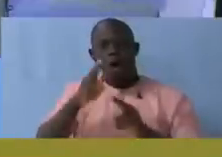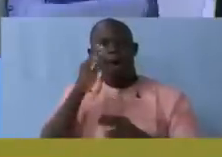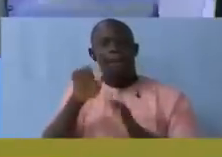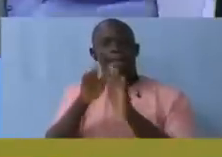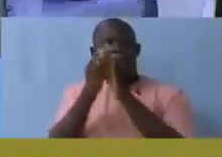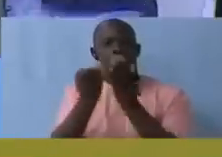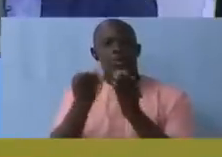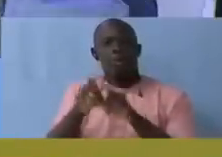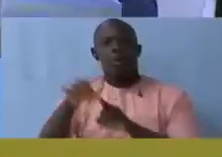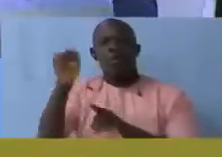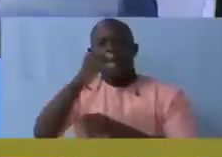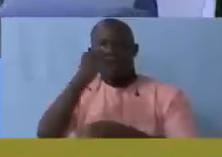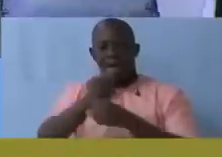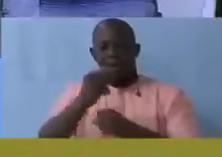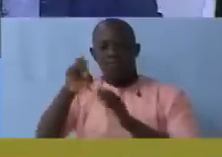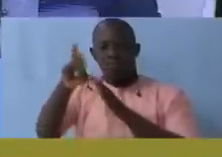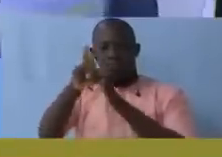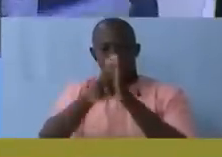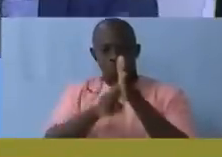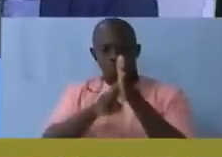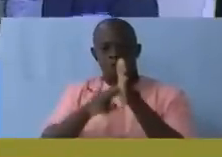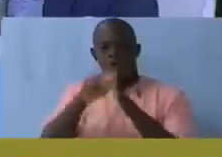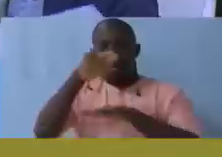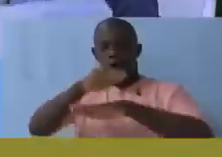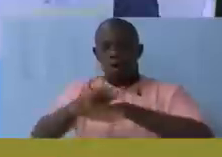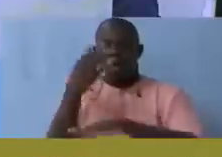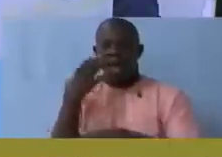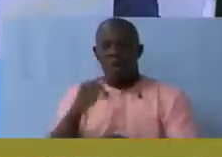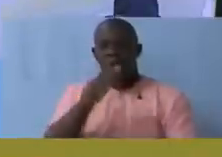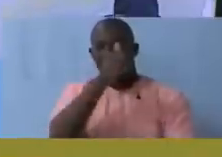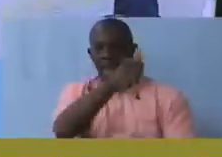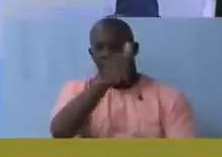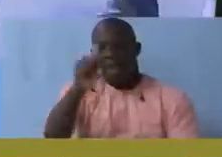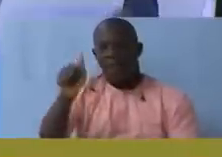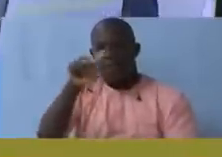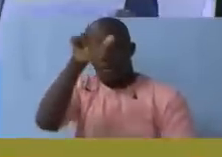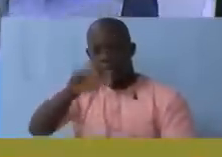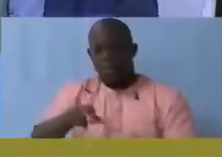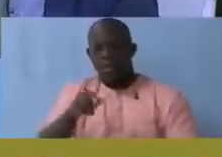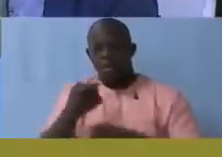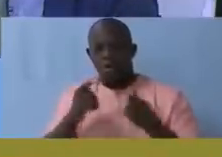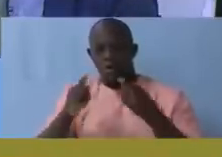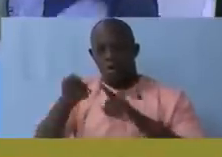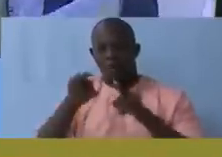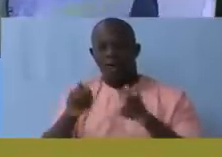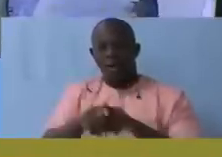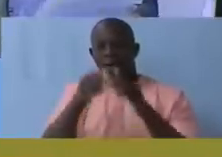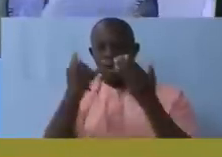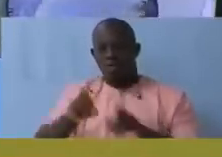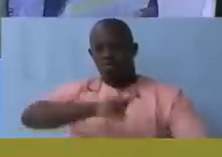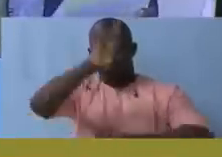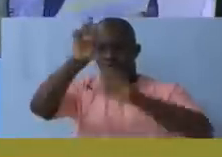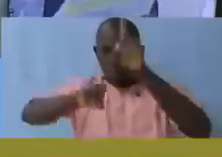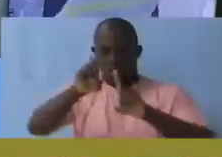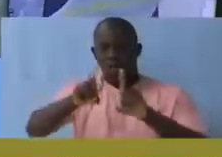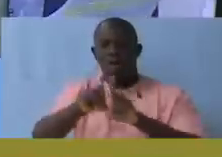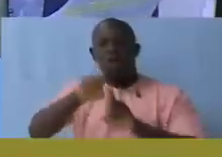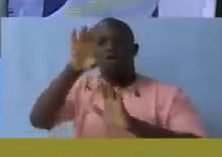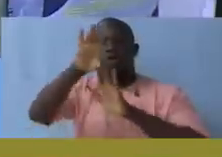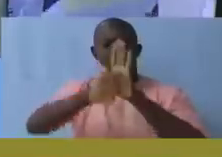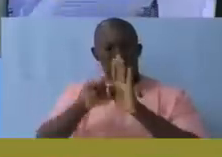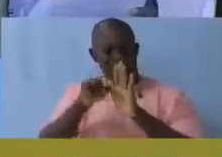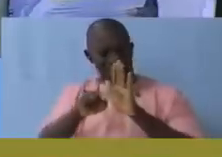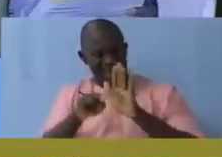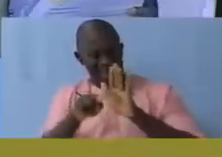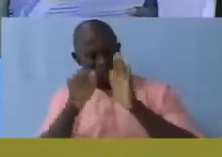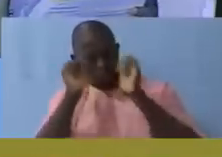which lays out the ground rules on how every one of us is governed, you are now questioning whether that can protect